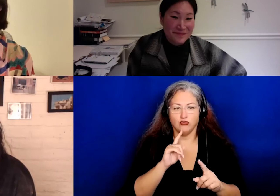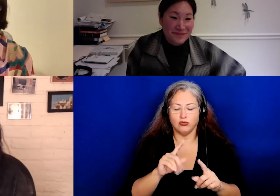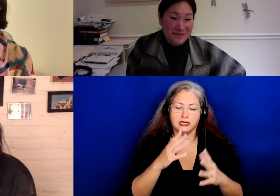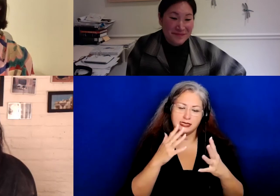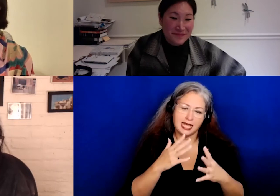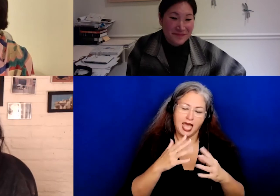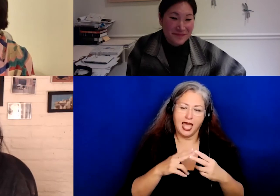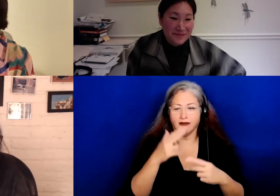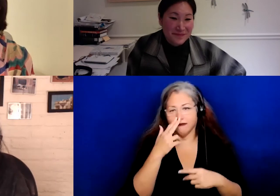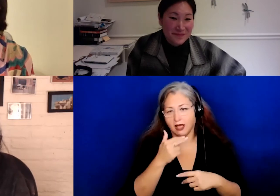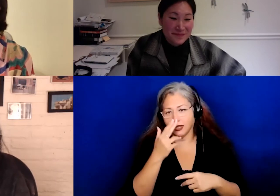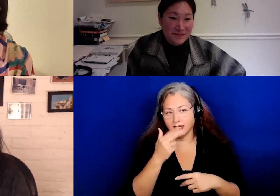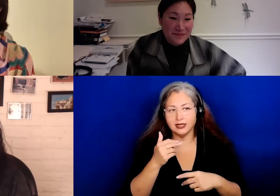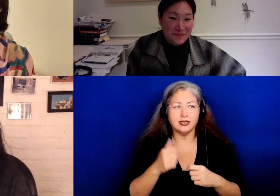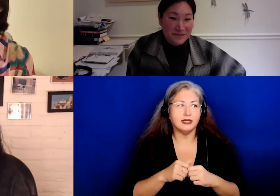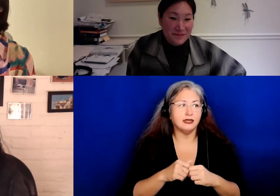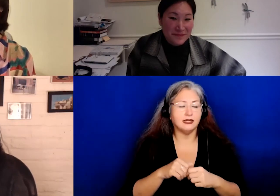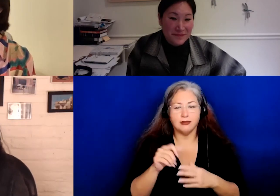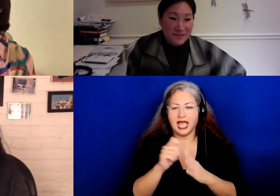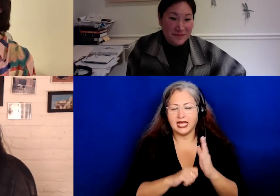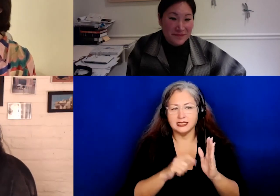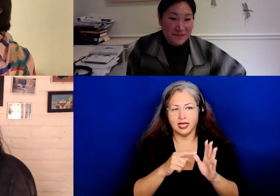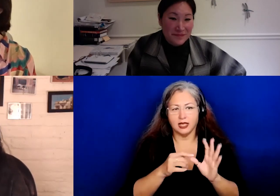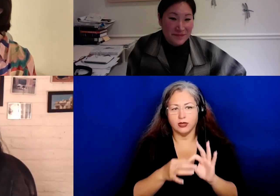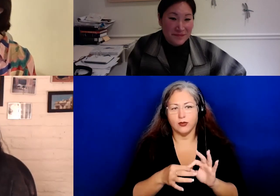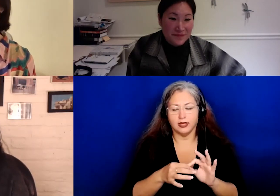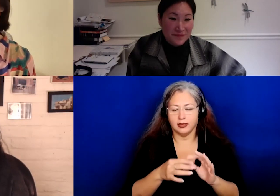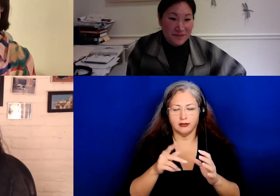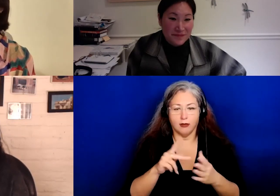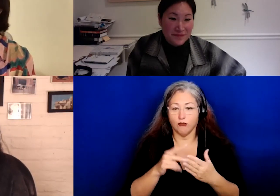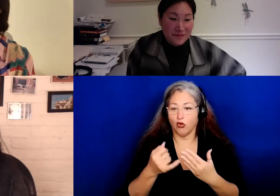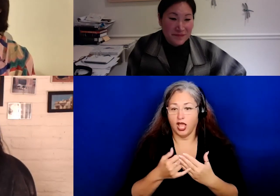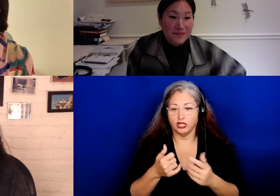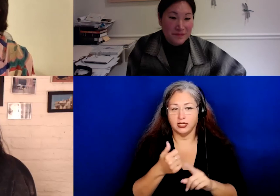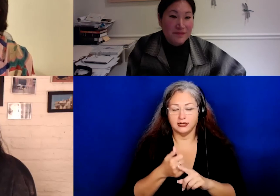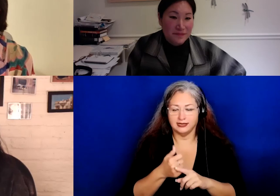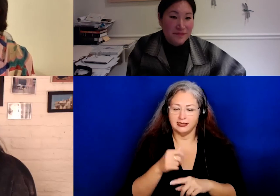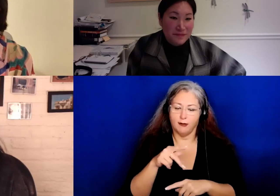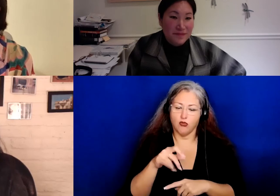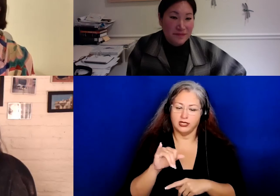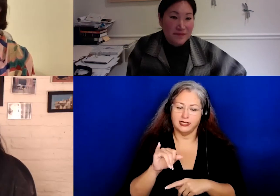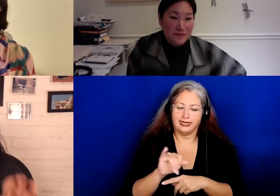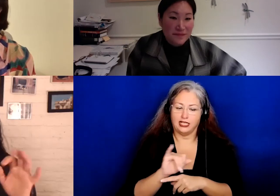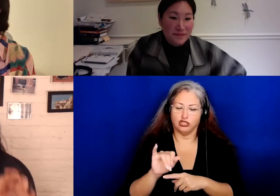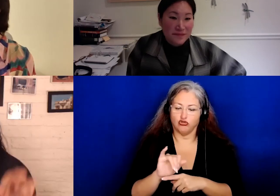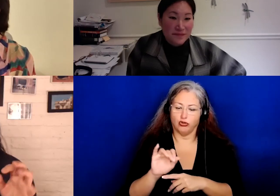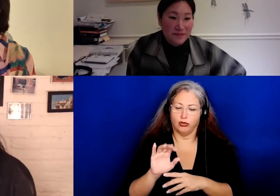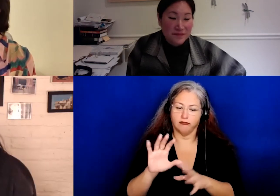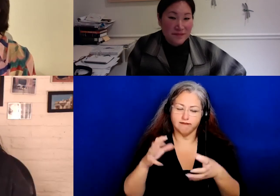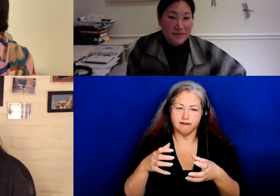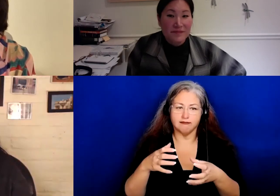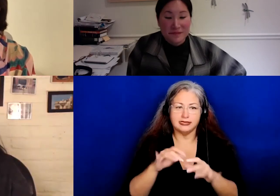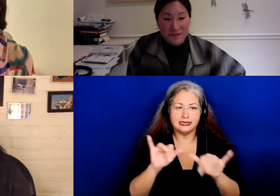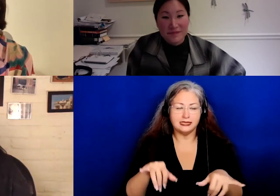and funny and essay about just the project industrial complex. He's in the art world, so he's like describing everybody